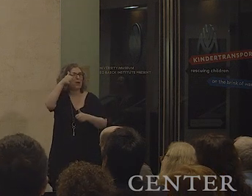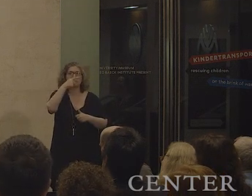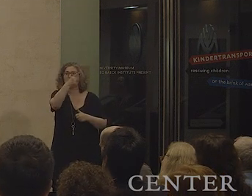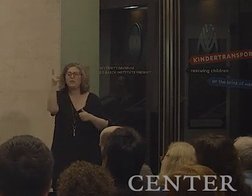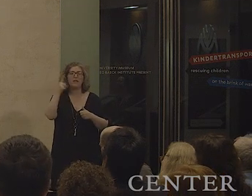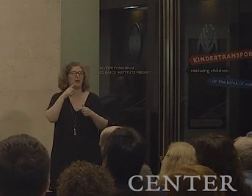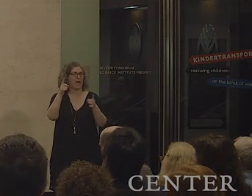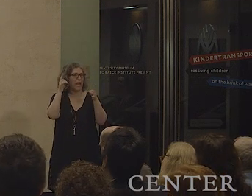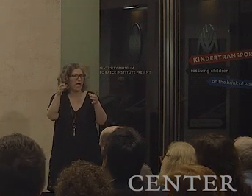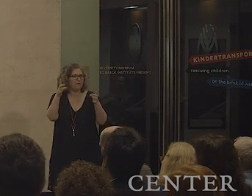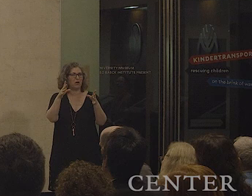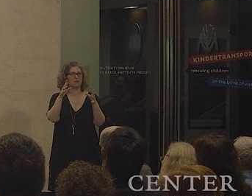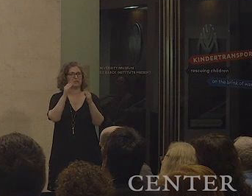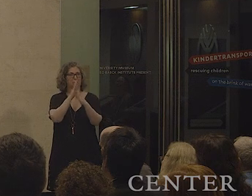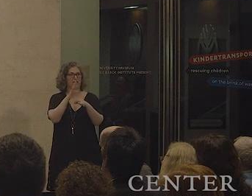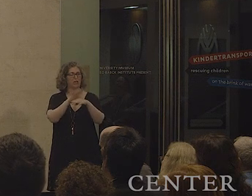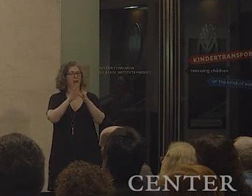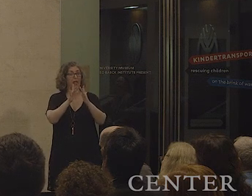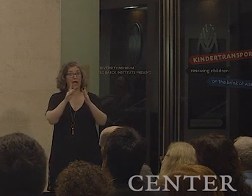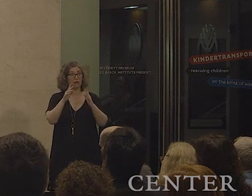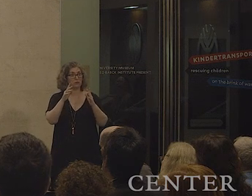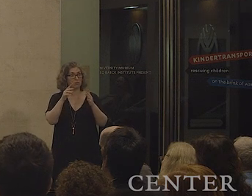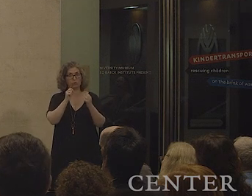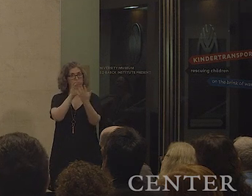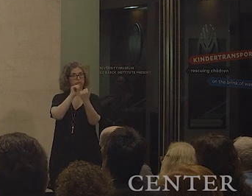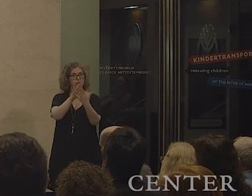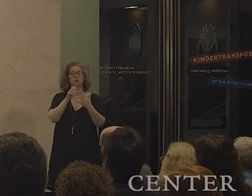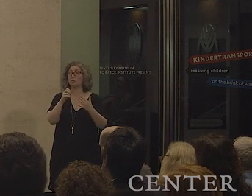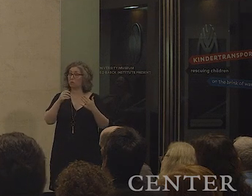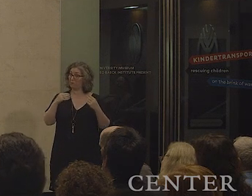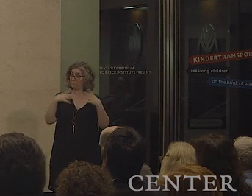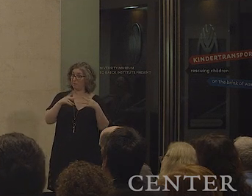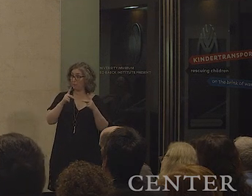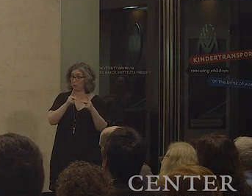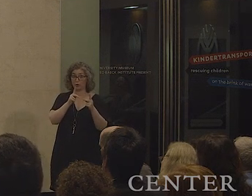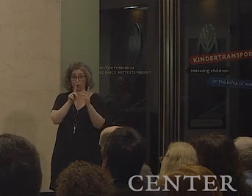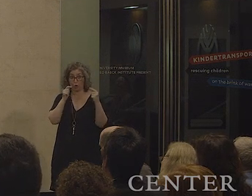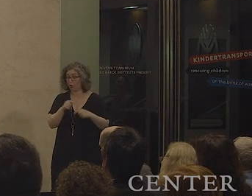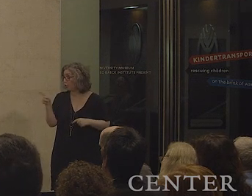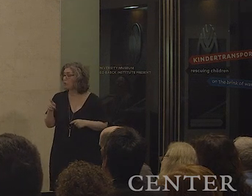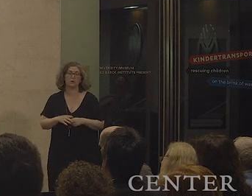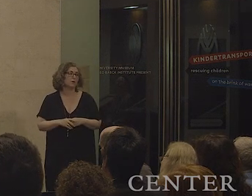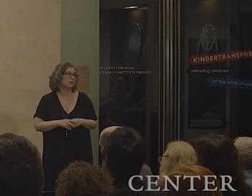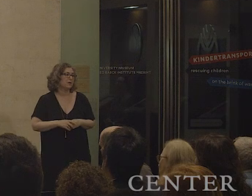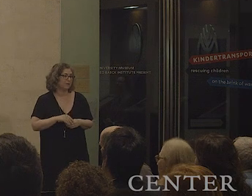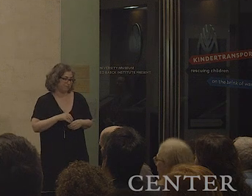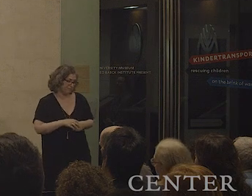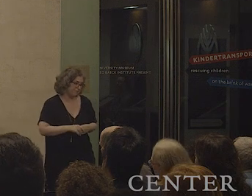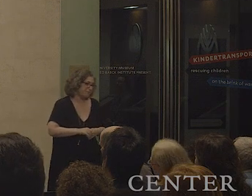speech online. Are you concerned that people are going to try to take practical action against you? My wife and my son are. I'm